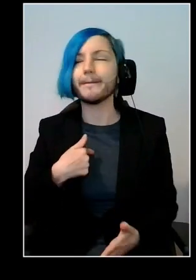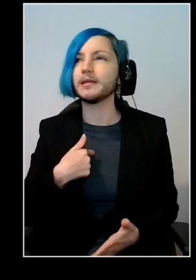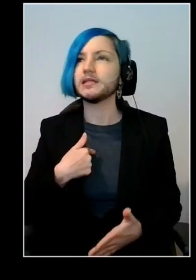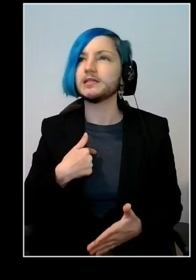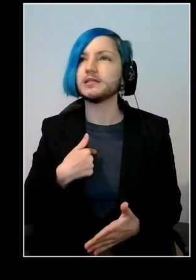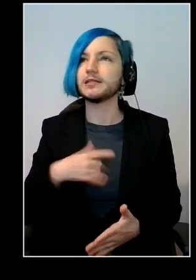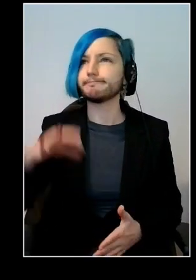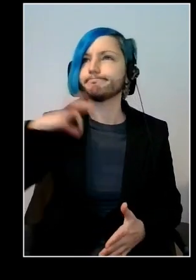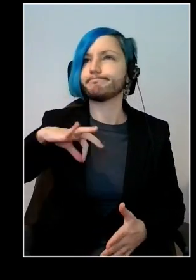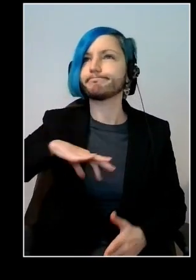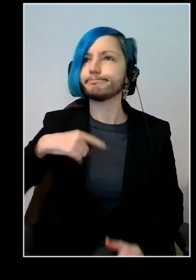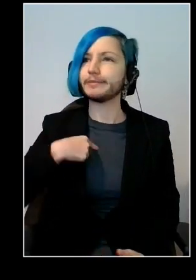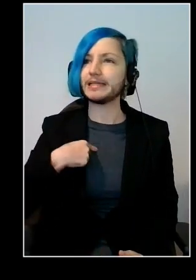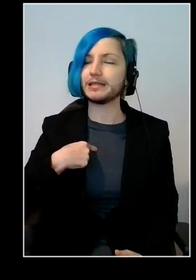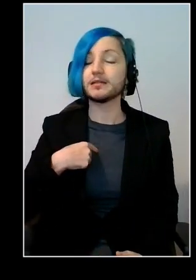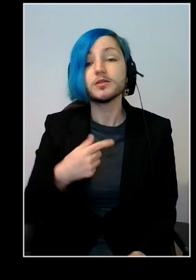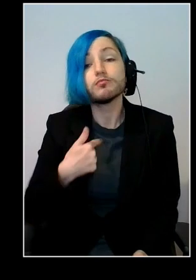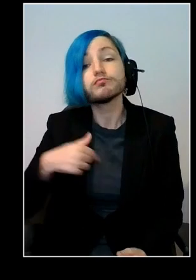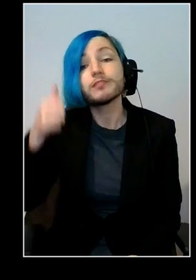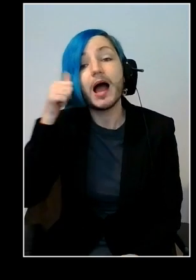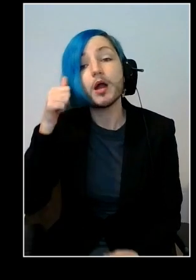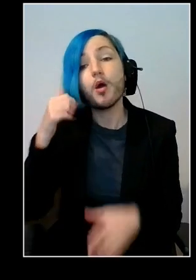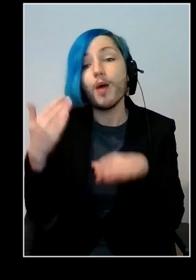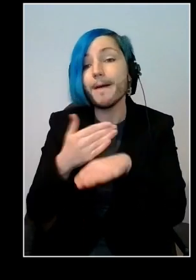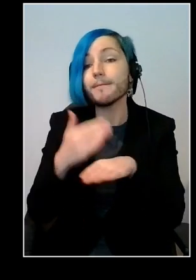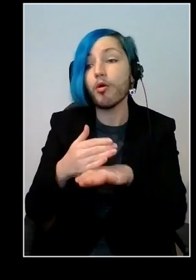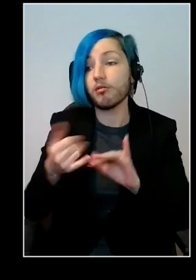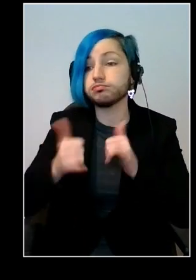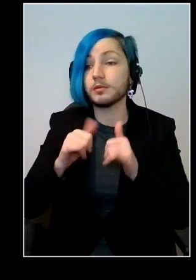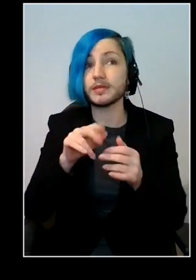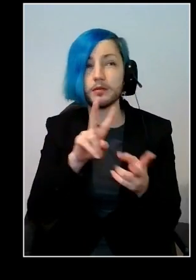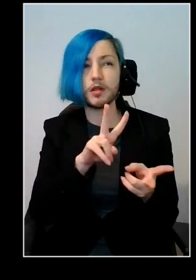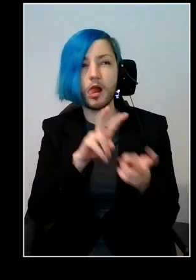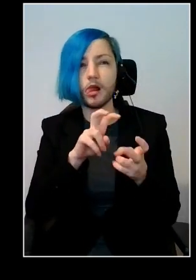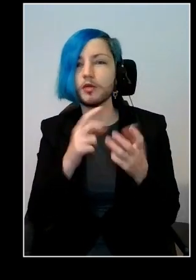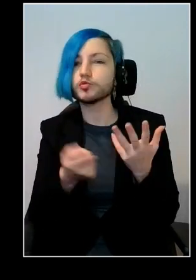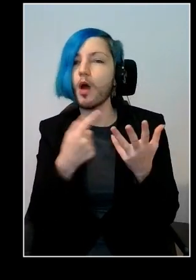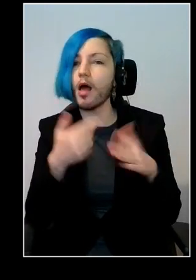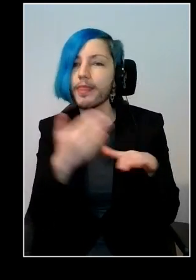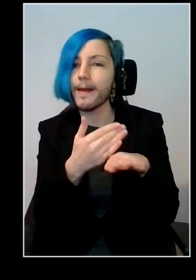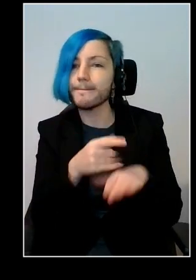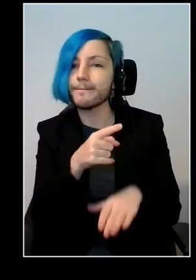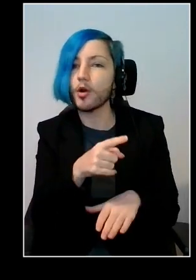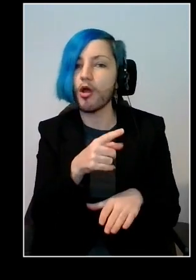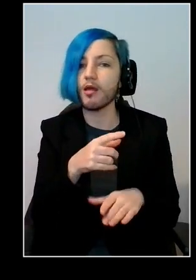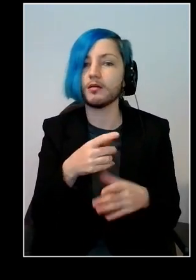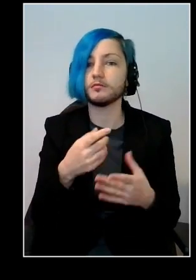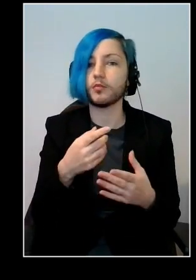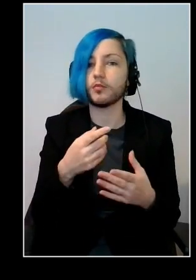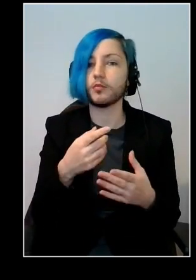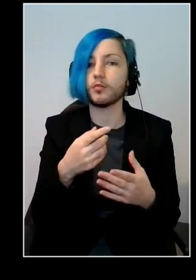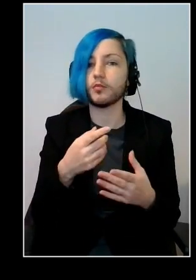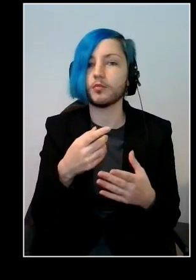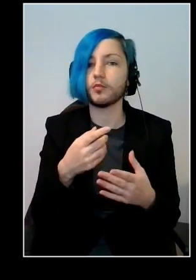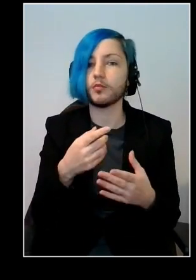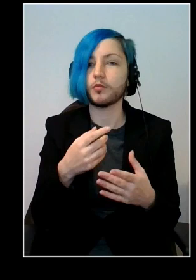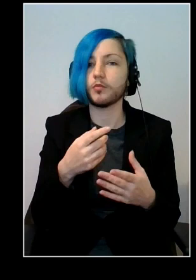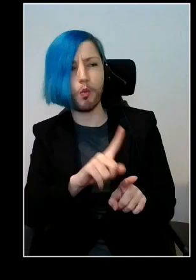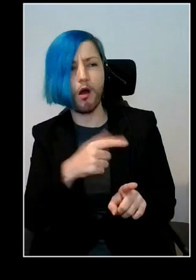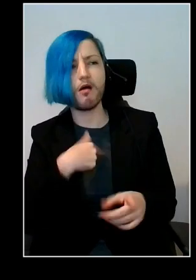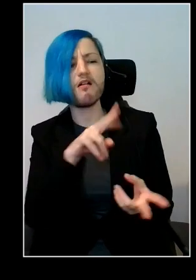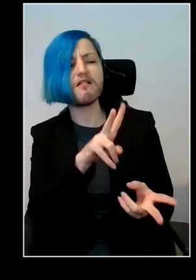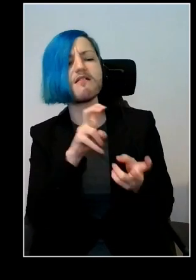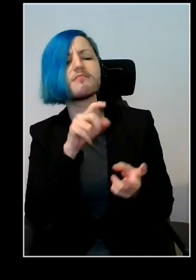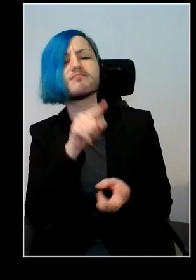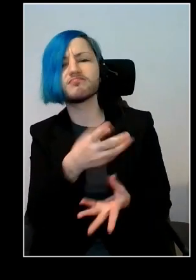that employers will often listen to what other employers are both saying and doing themselves. And that is why